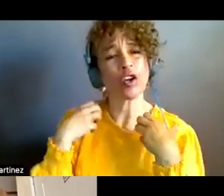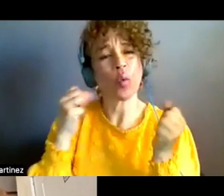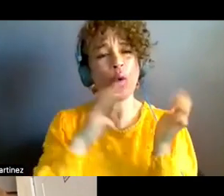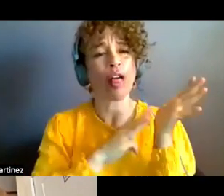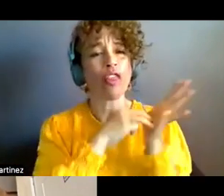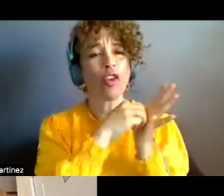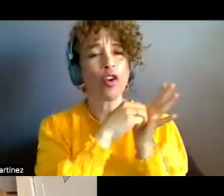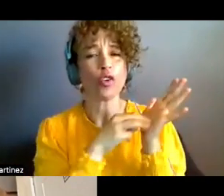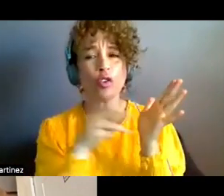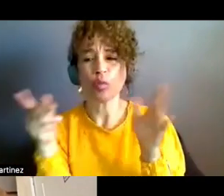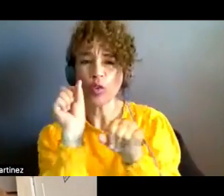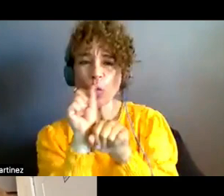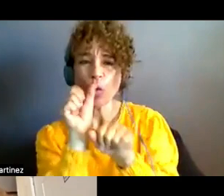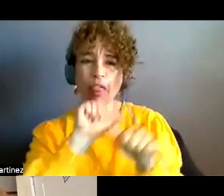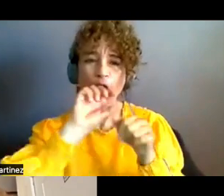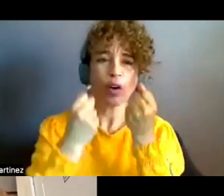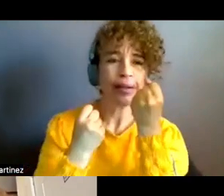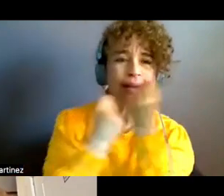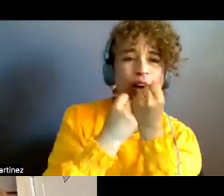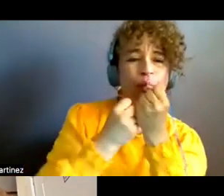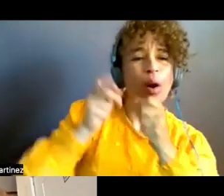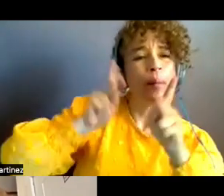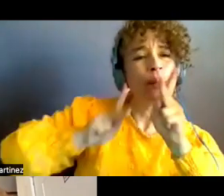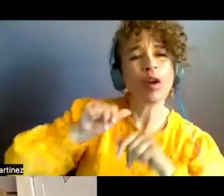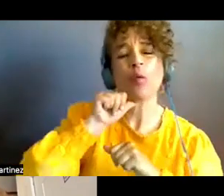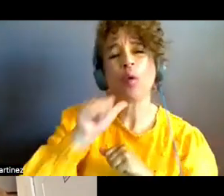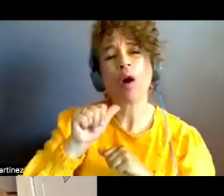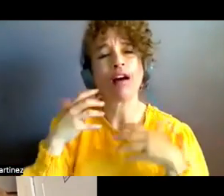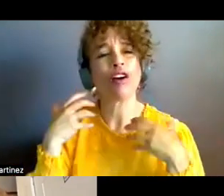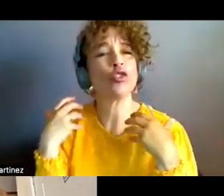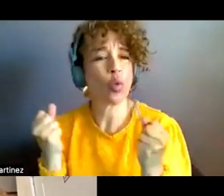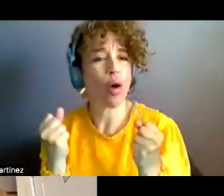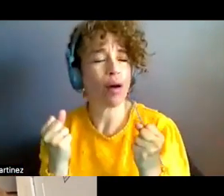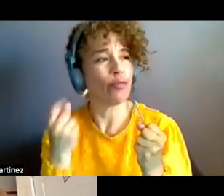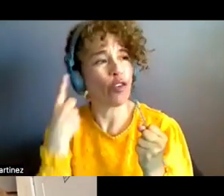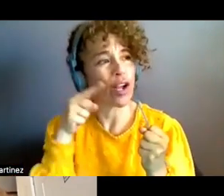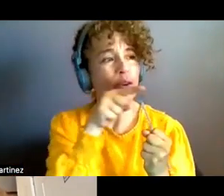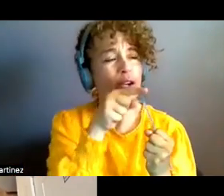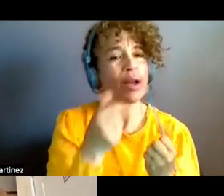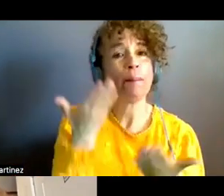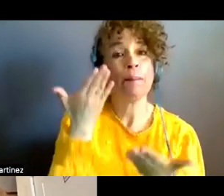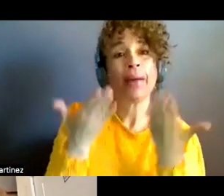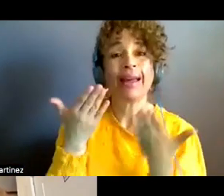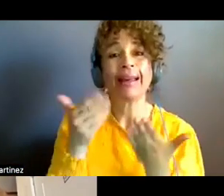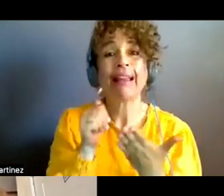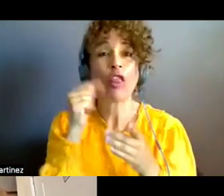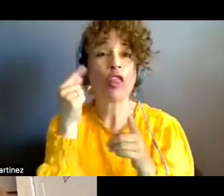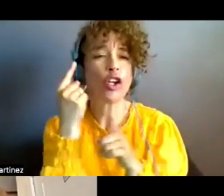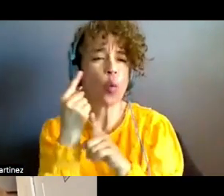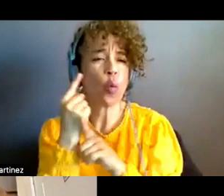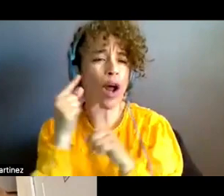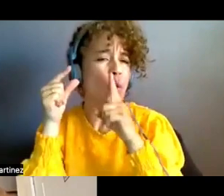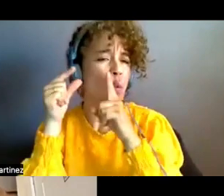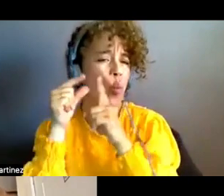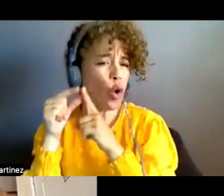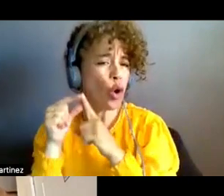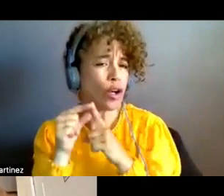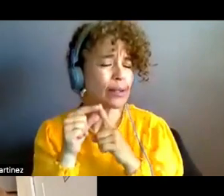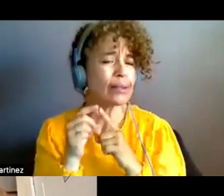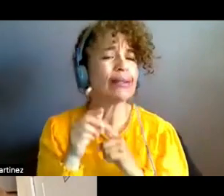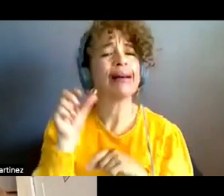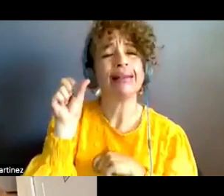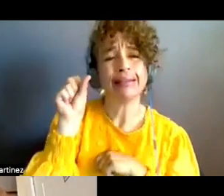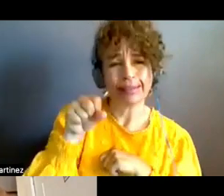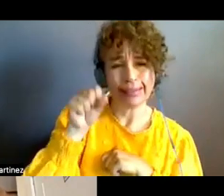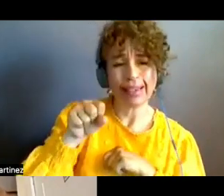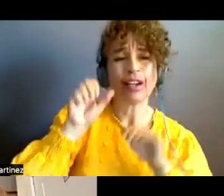that you can help support people where they're not as strong, perhaps, or maybe that's not the right word. Yeah,